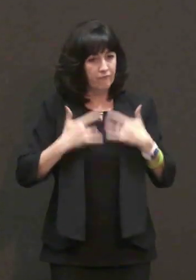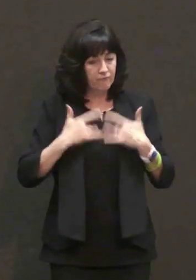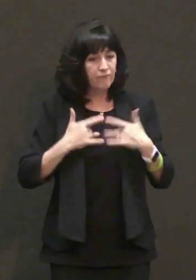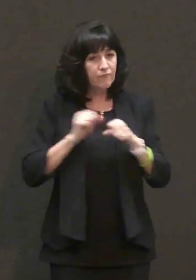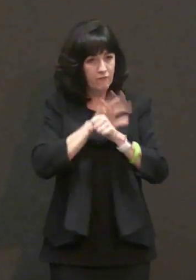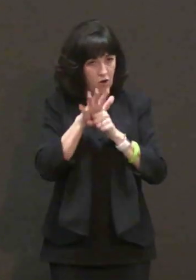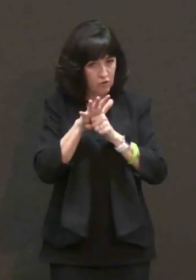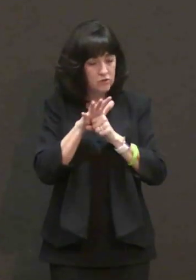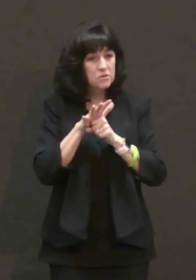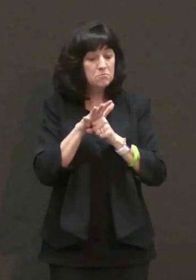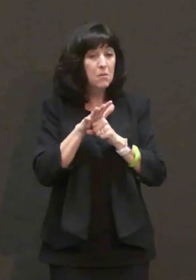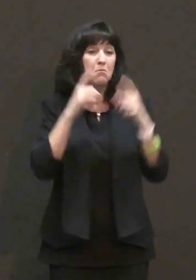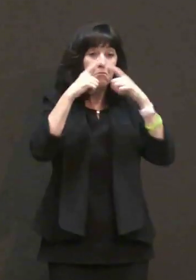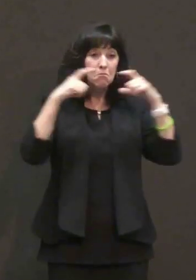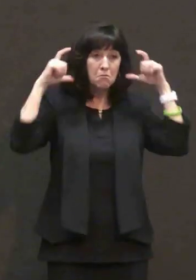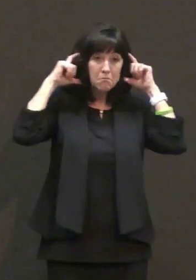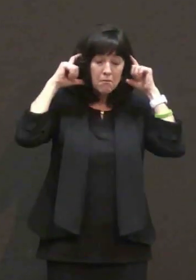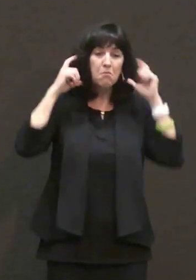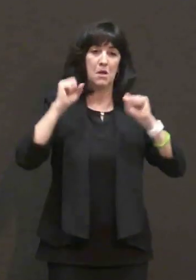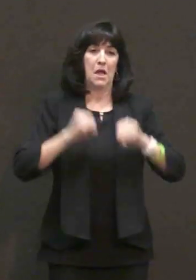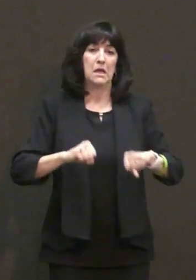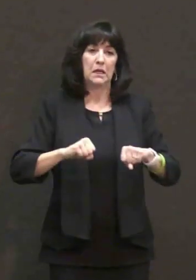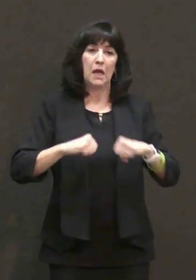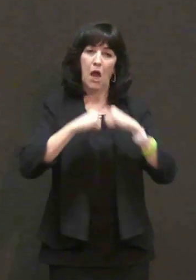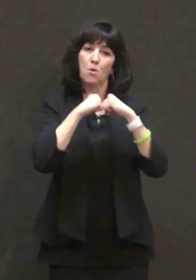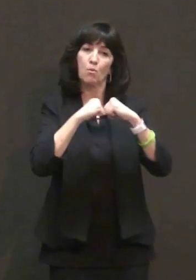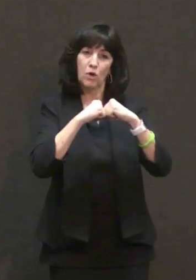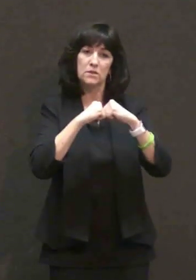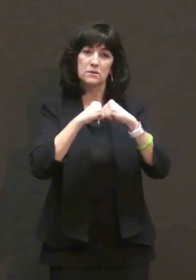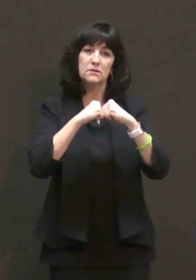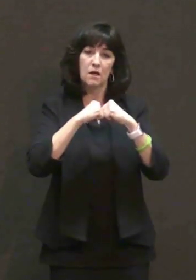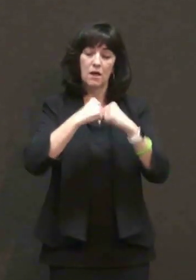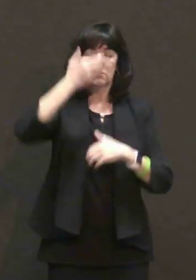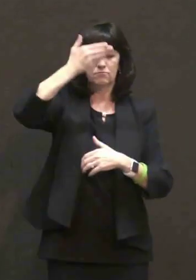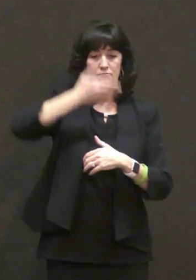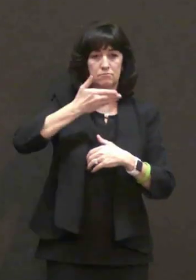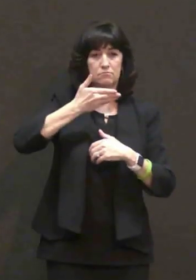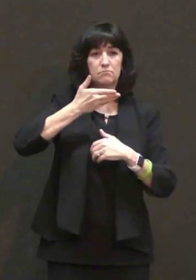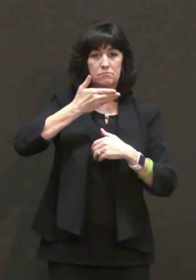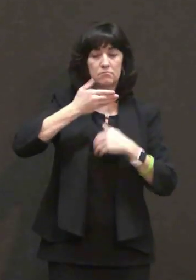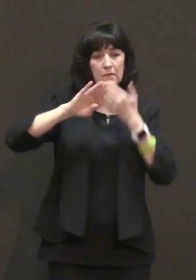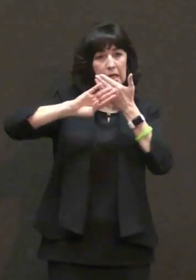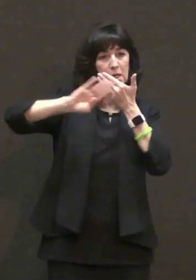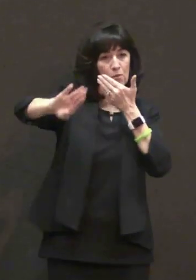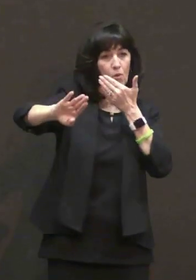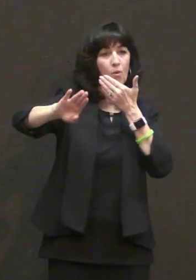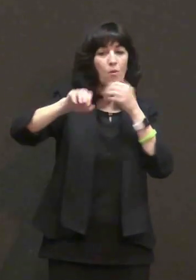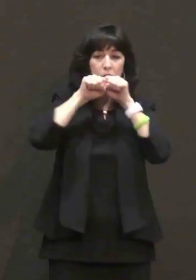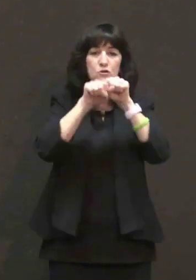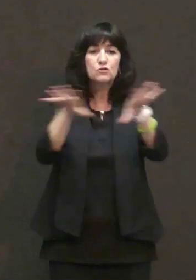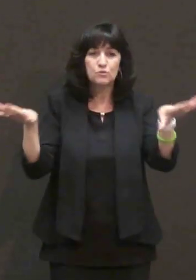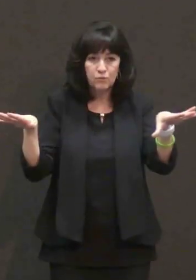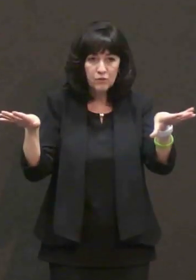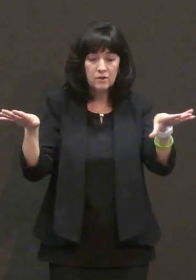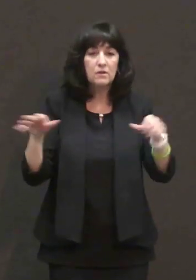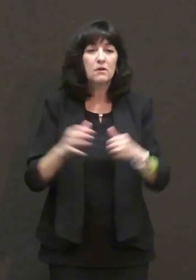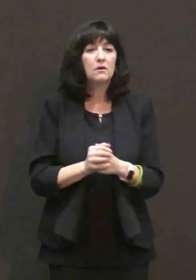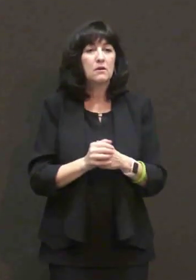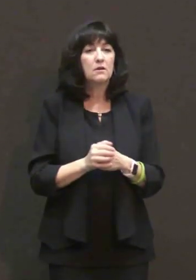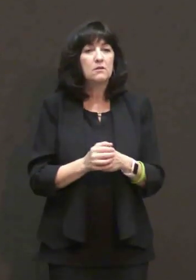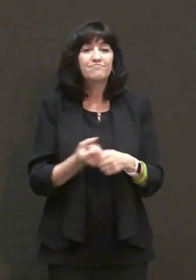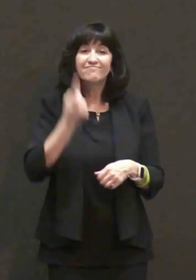that. But as Governor Carney just said, we also want to make sure people know that wearing masks